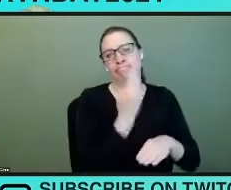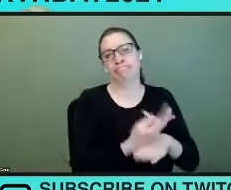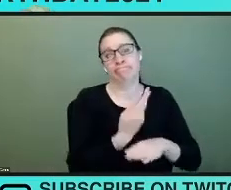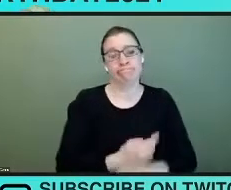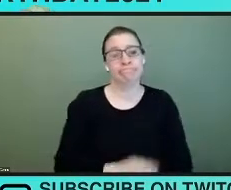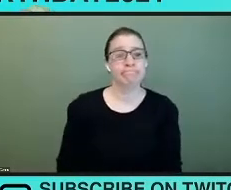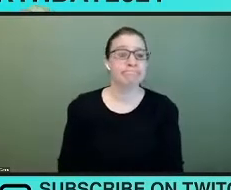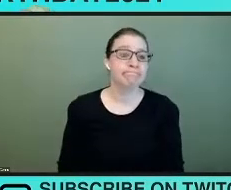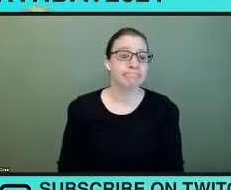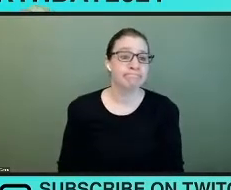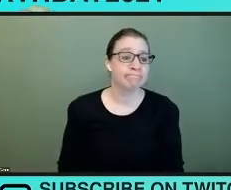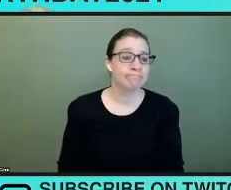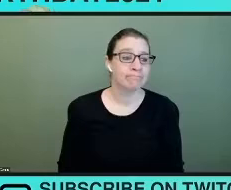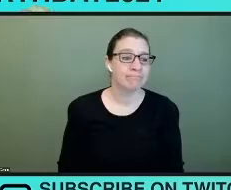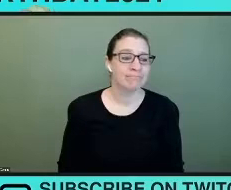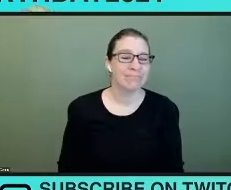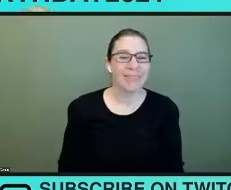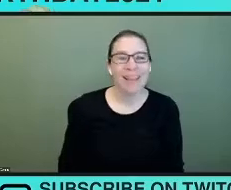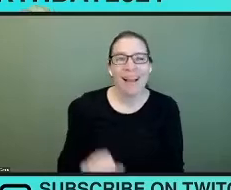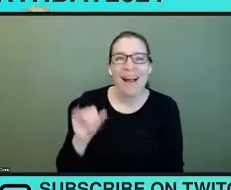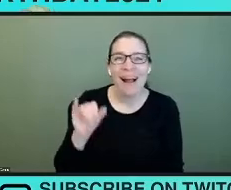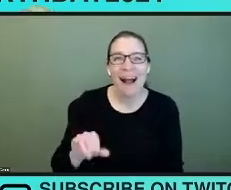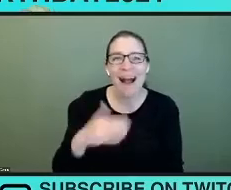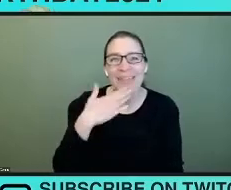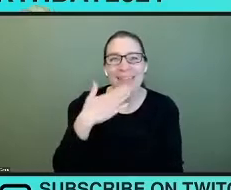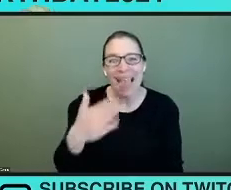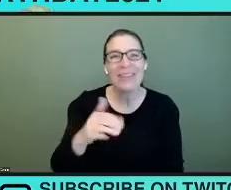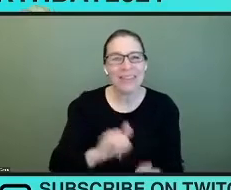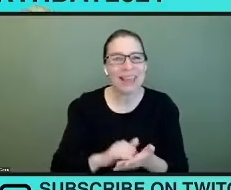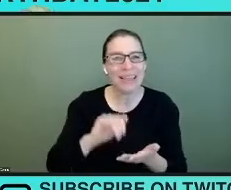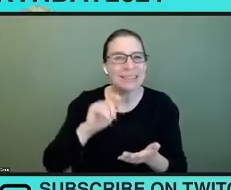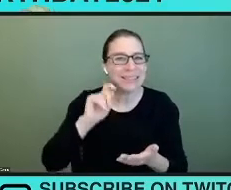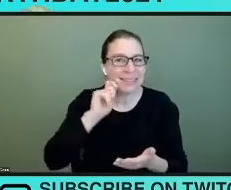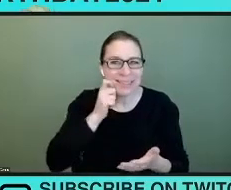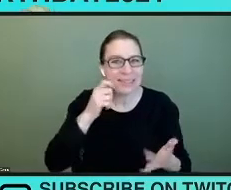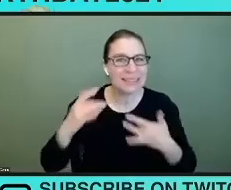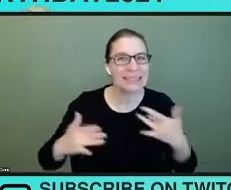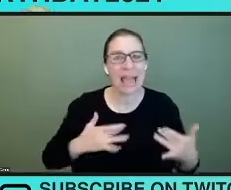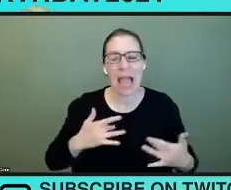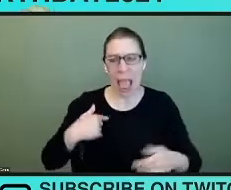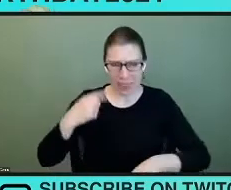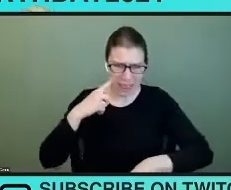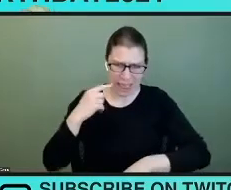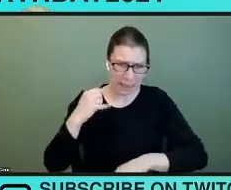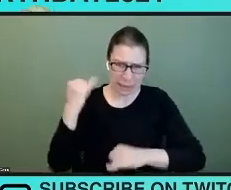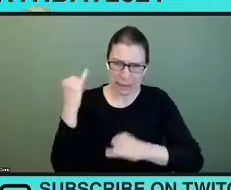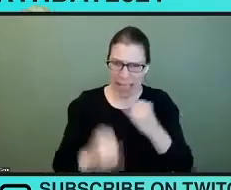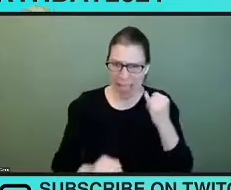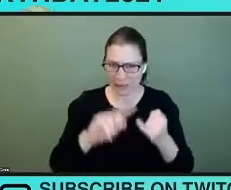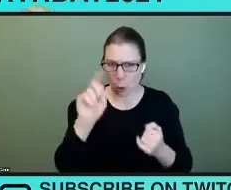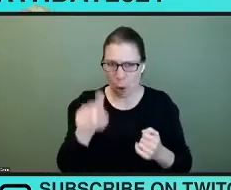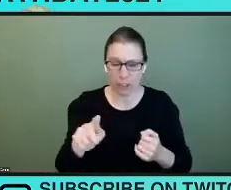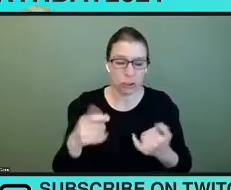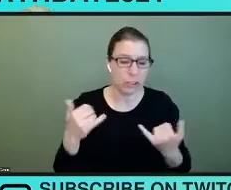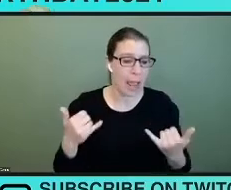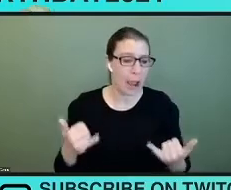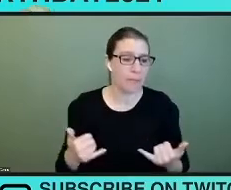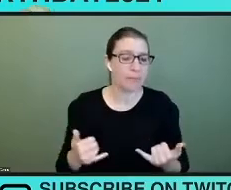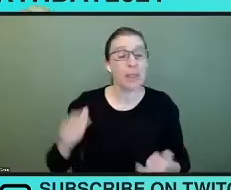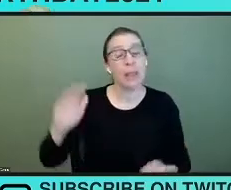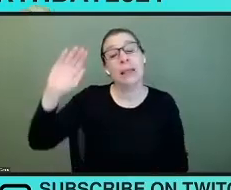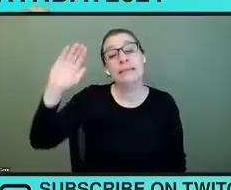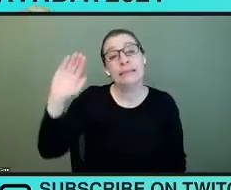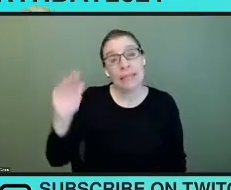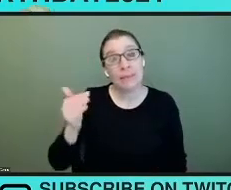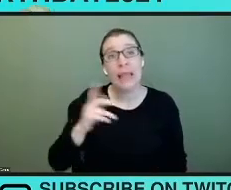That's really exciting. I think we are almost at time, but I do just have one more question. So it seems like there are lots of